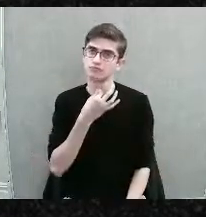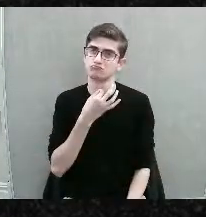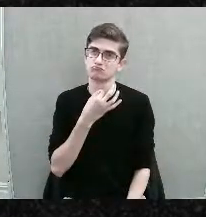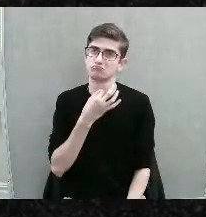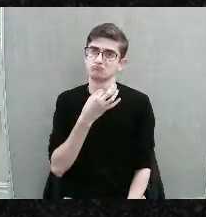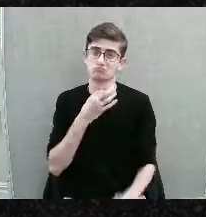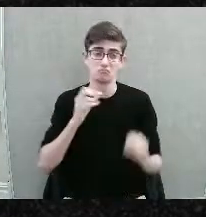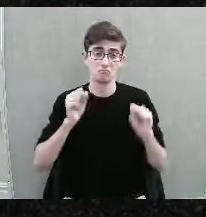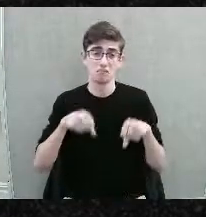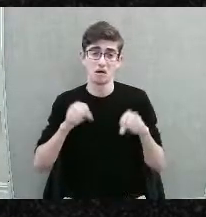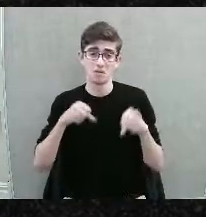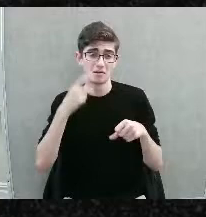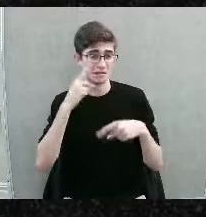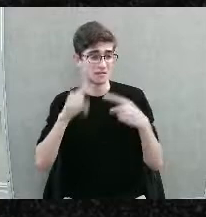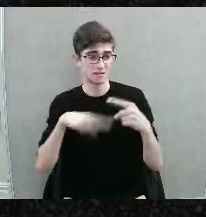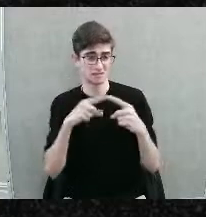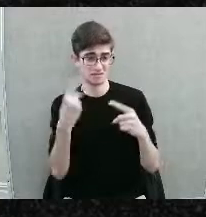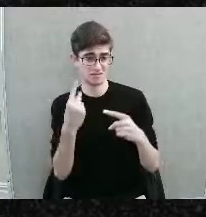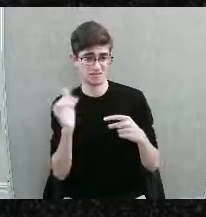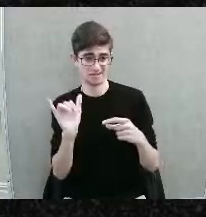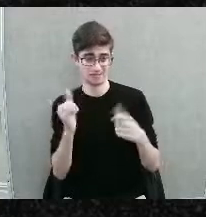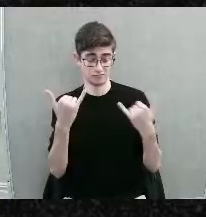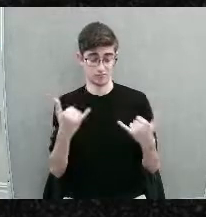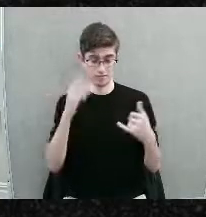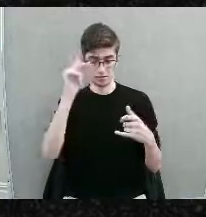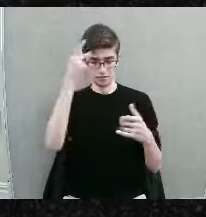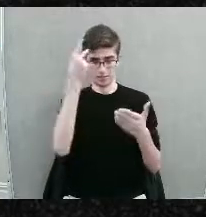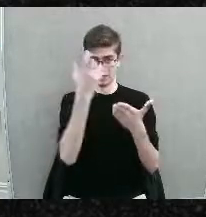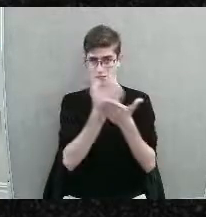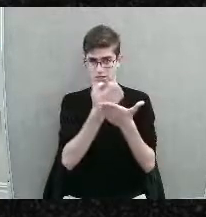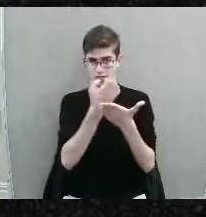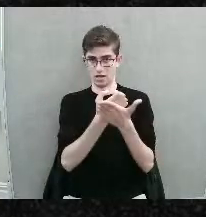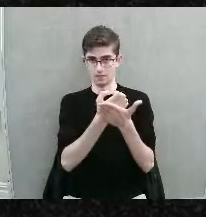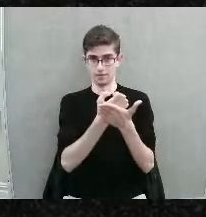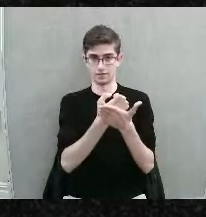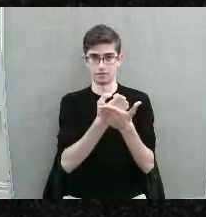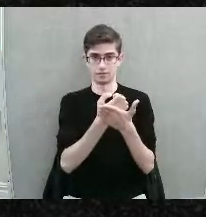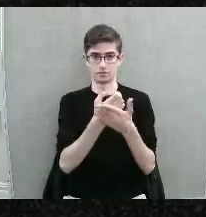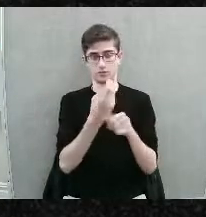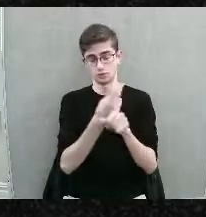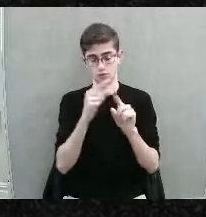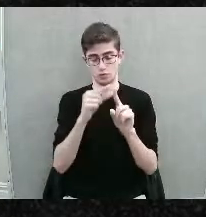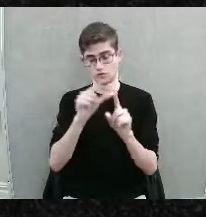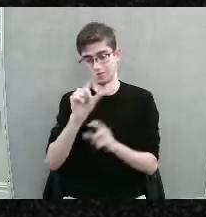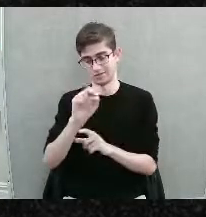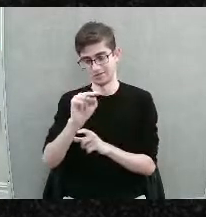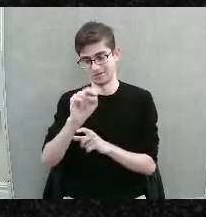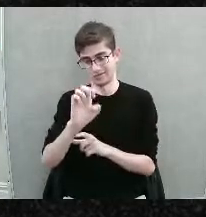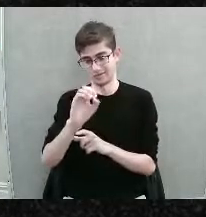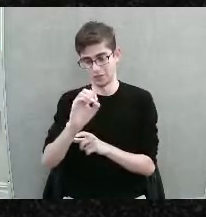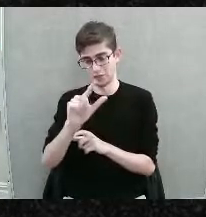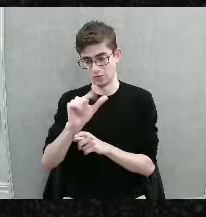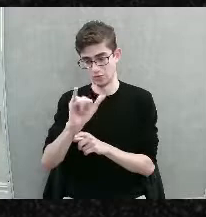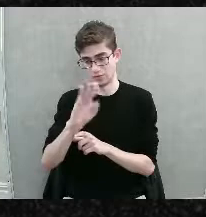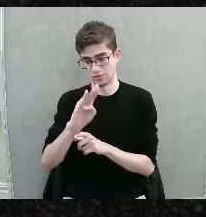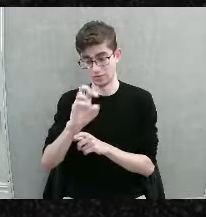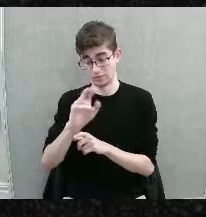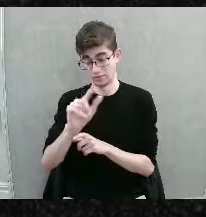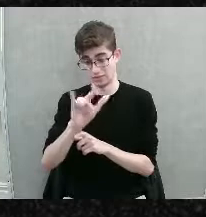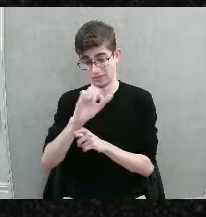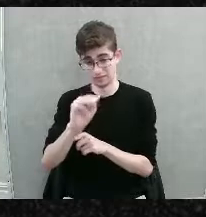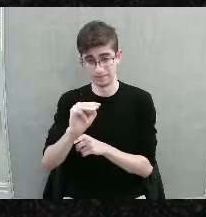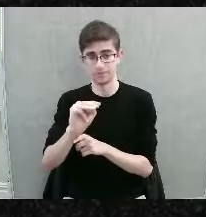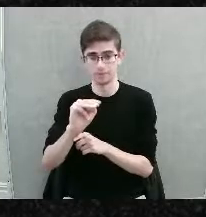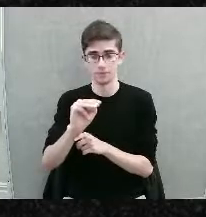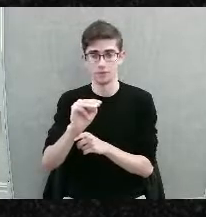something like the current political economy, which we understood through the name neoliberalism, in ways that would